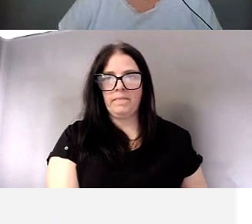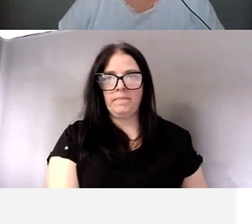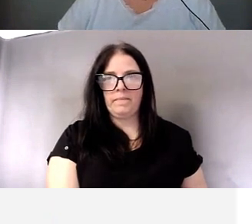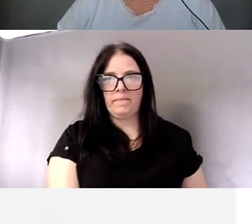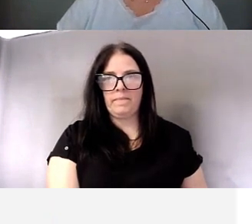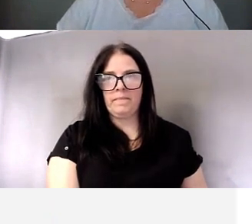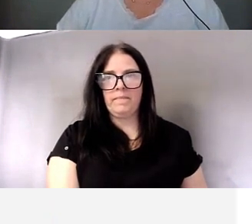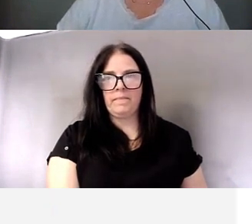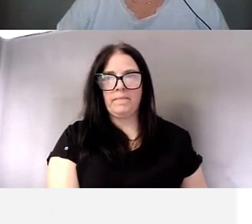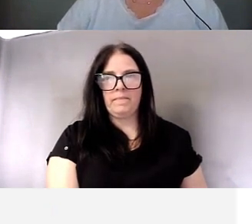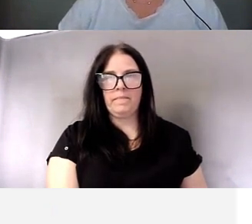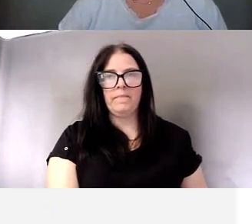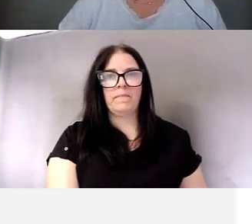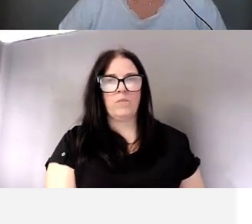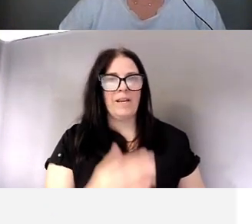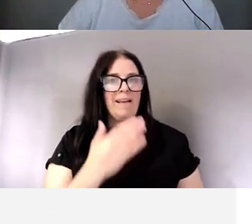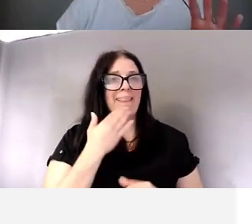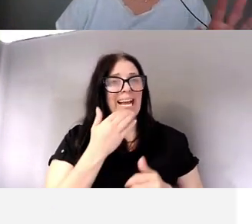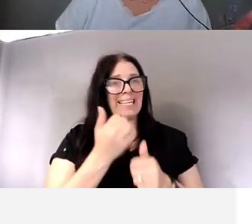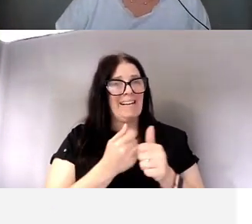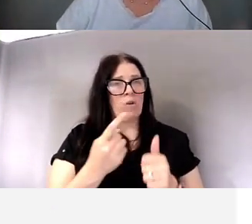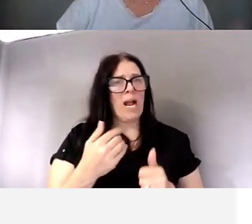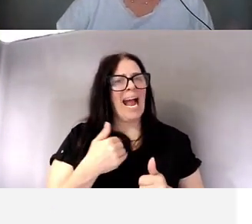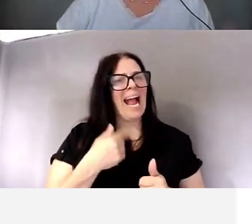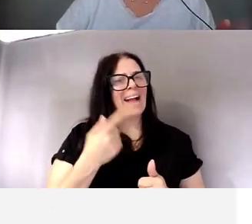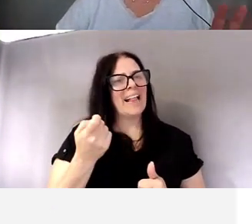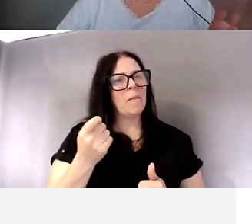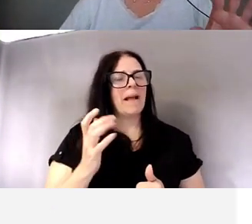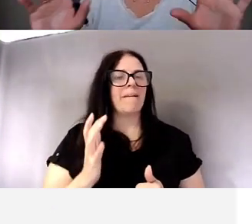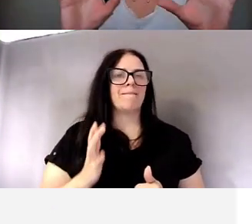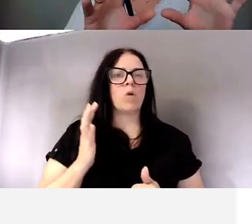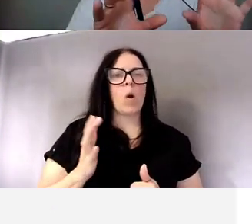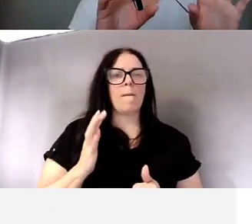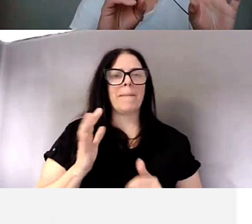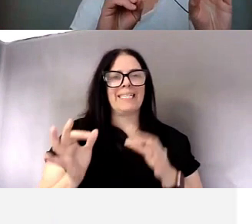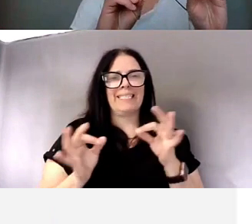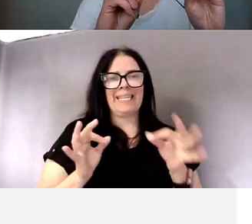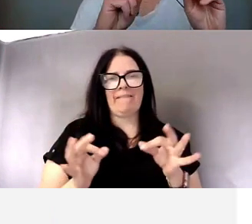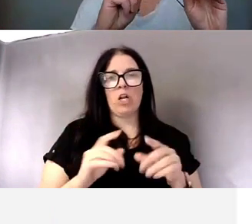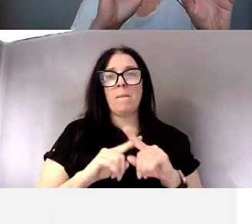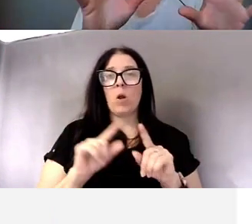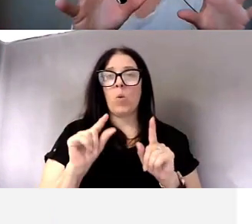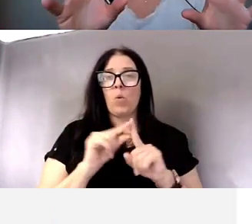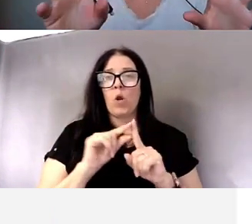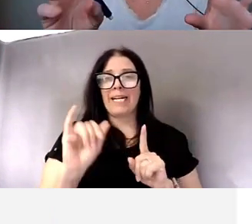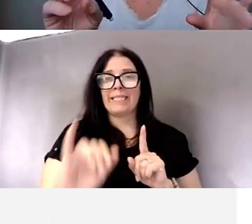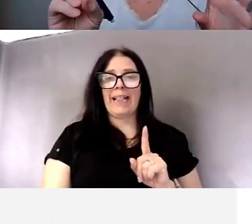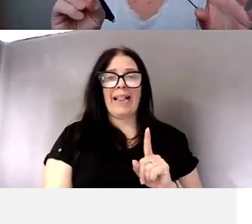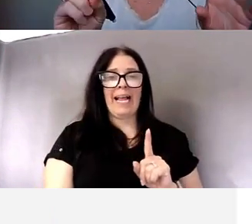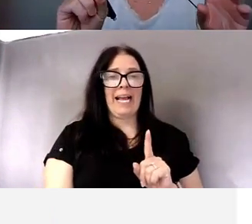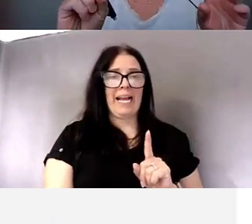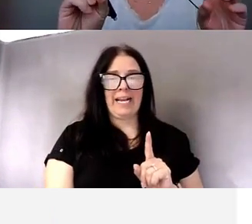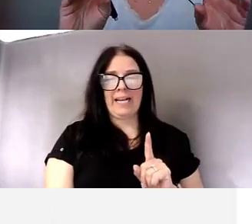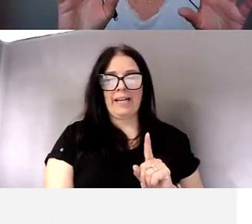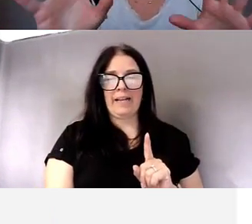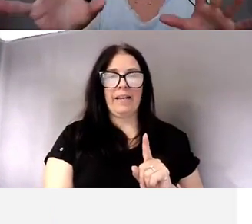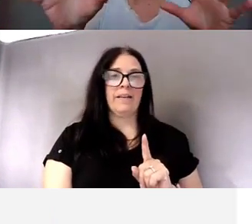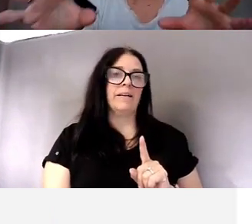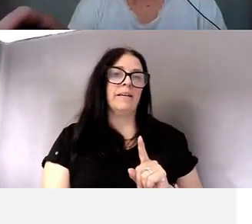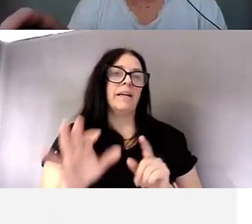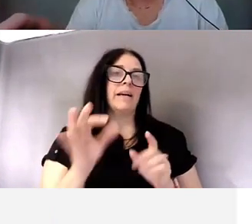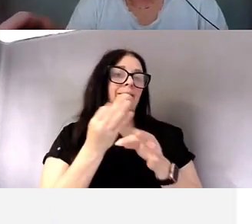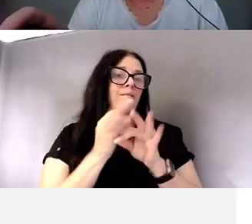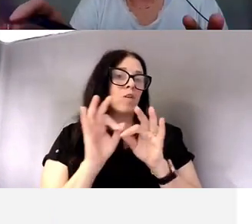So I do have a kind of formal definition, but words like free to share,